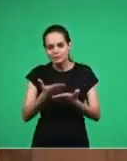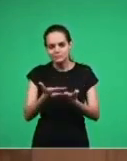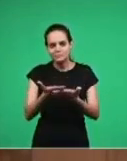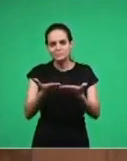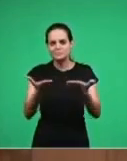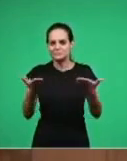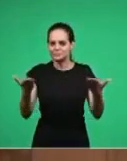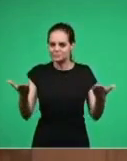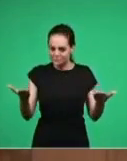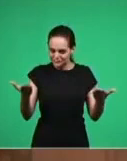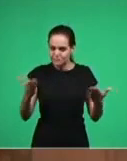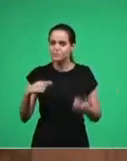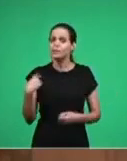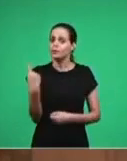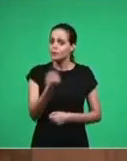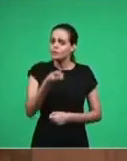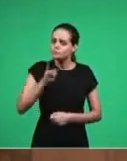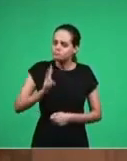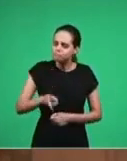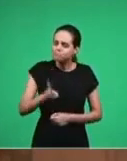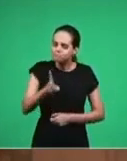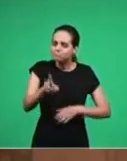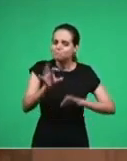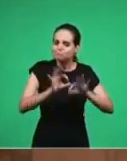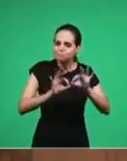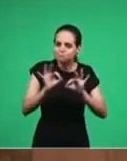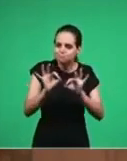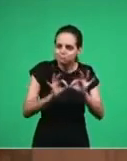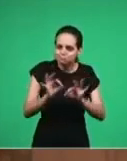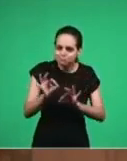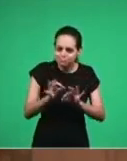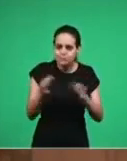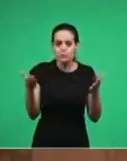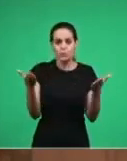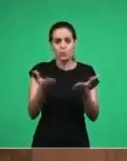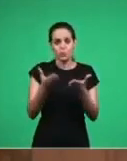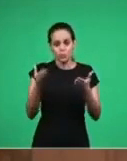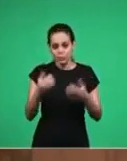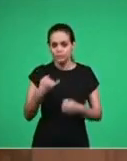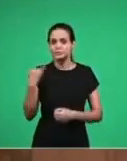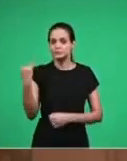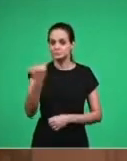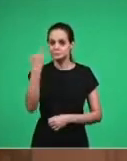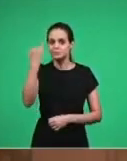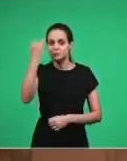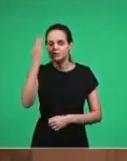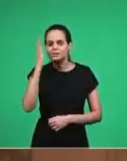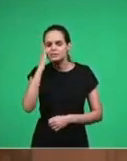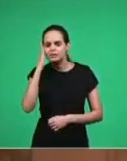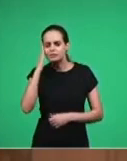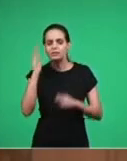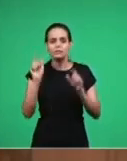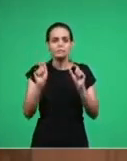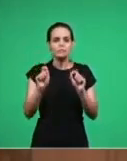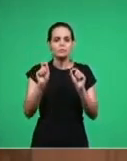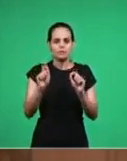us. And we will always want to be preparing ourselves to get